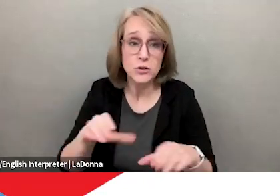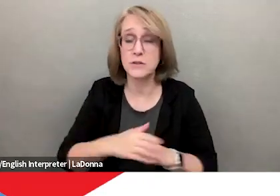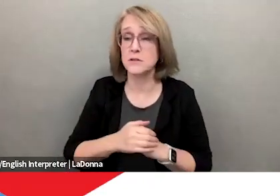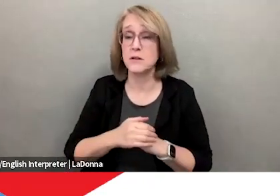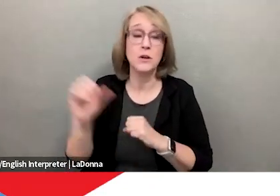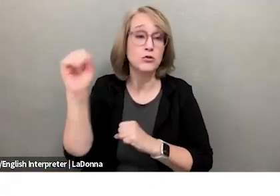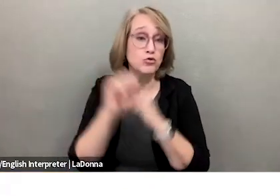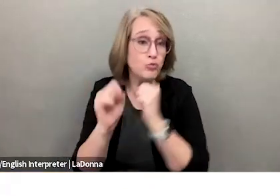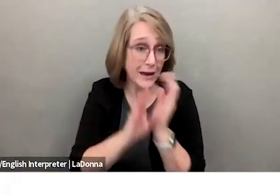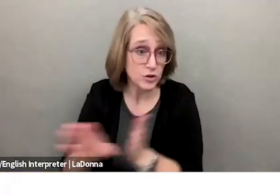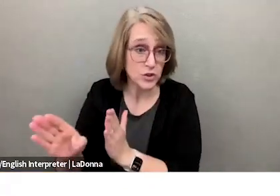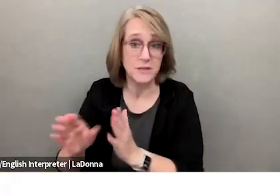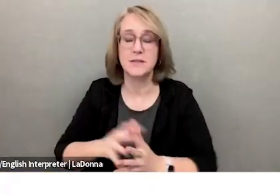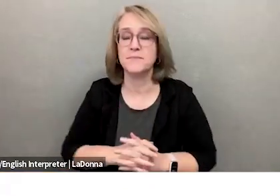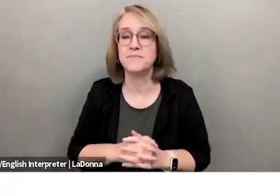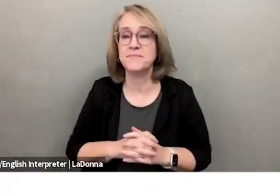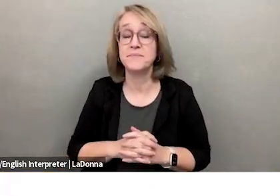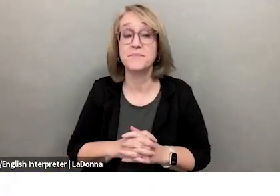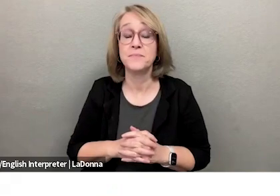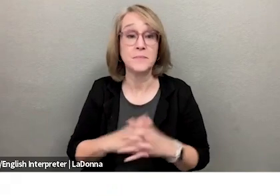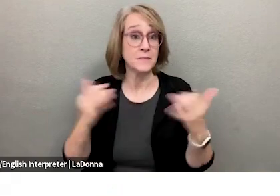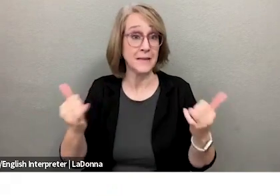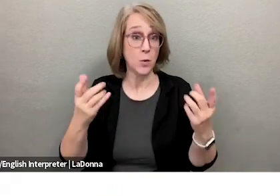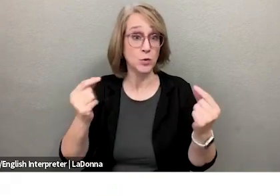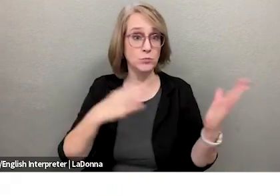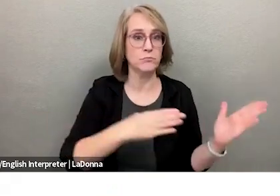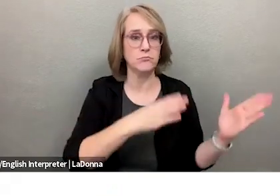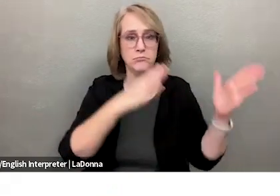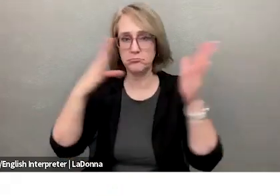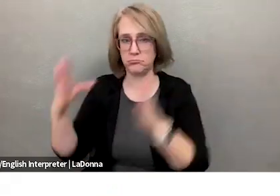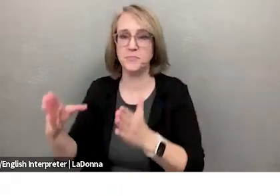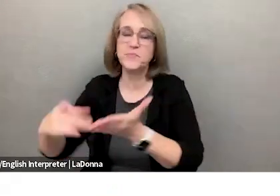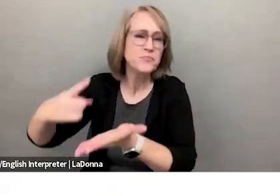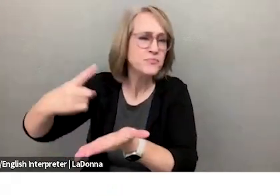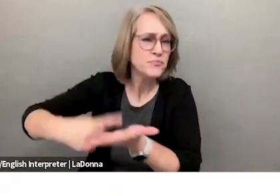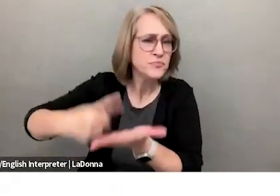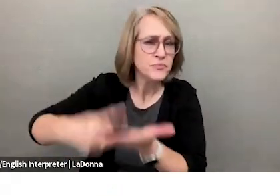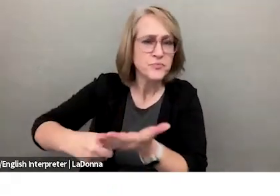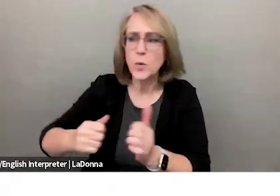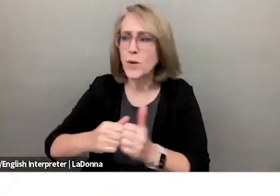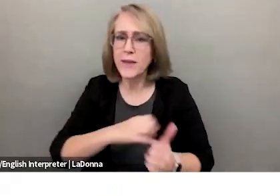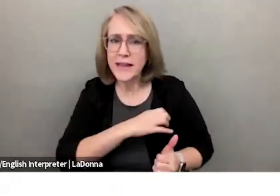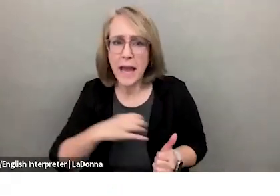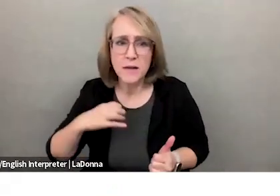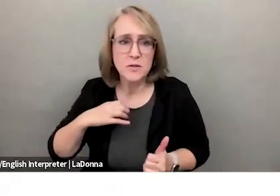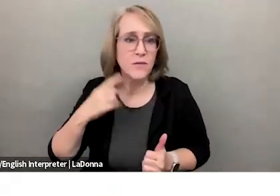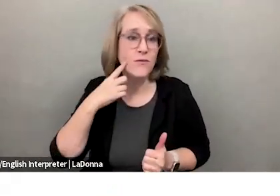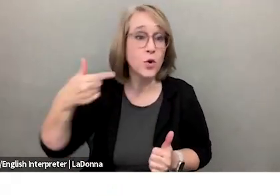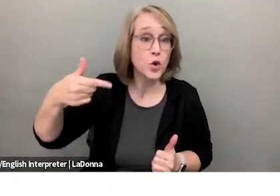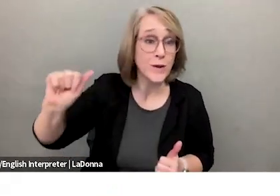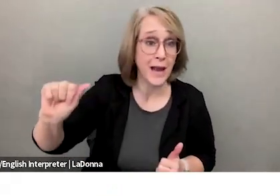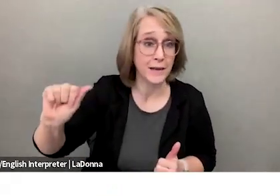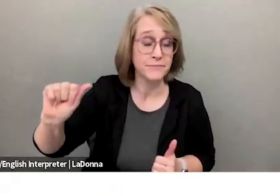So now we're going to spend the next little bit of time on really opening it up to our council for questions